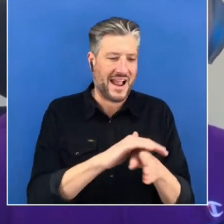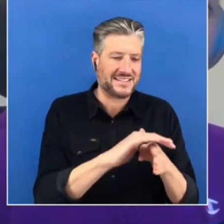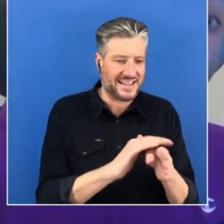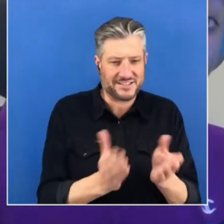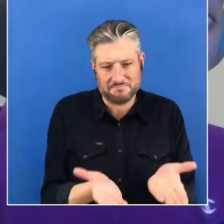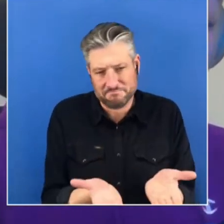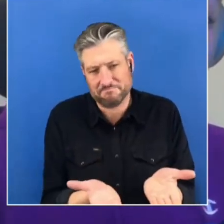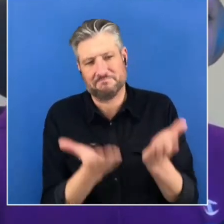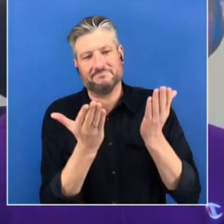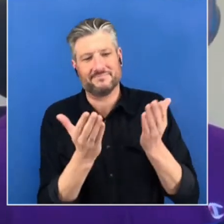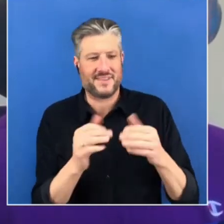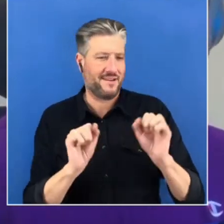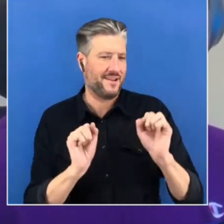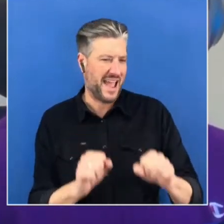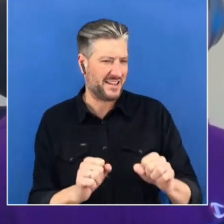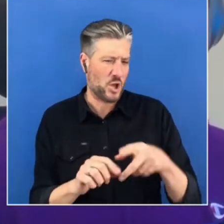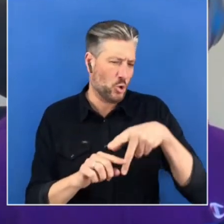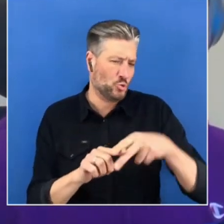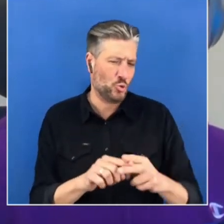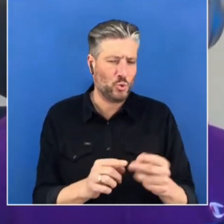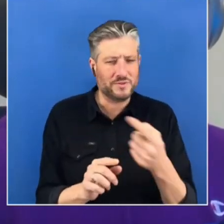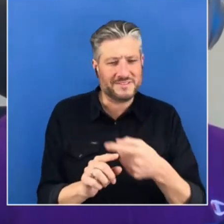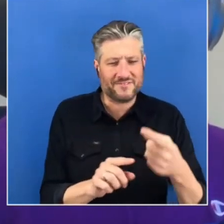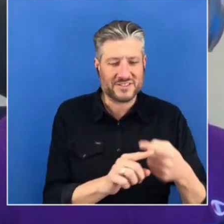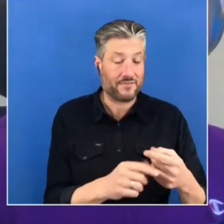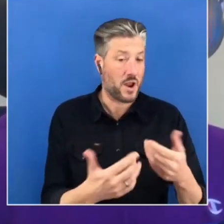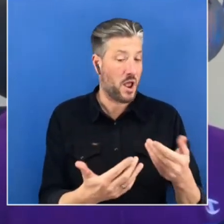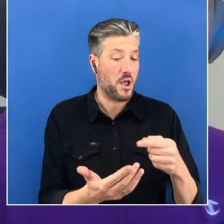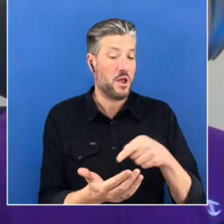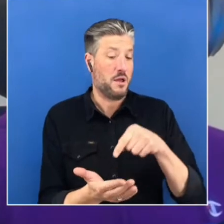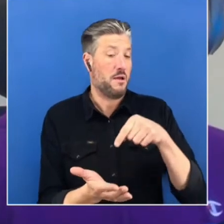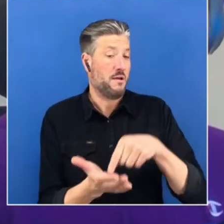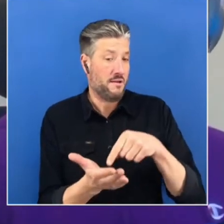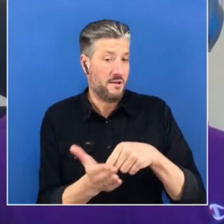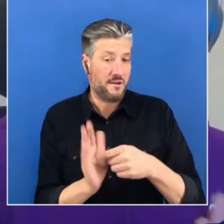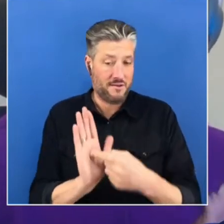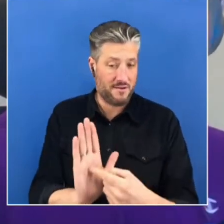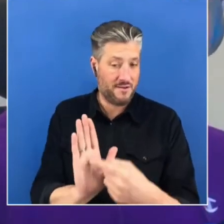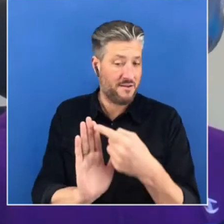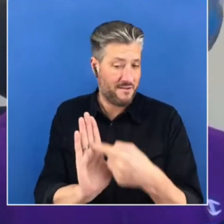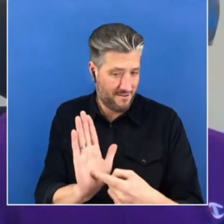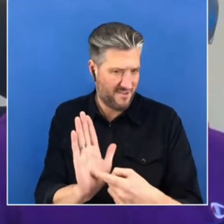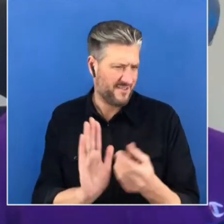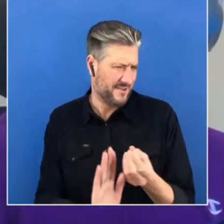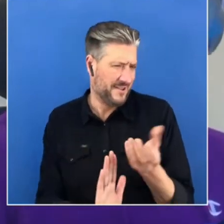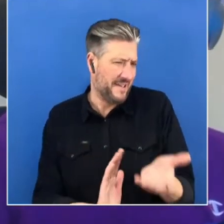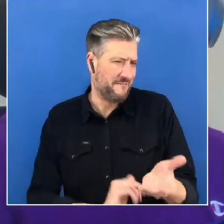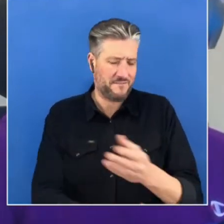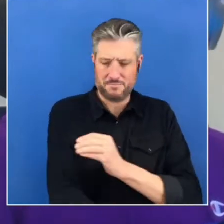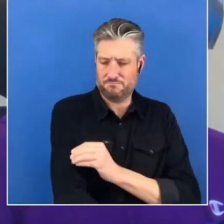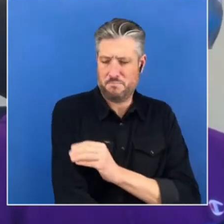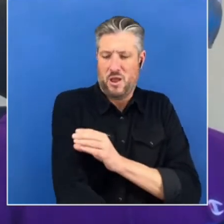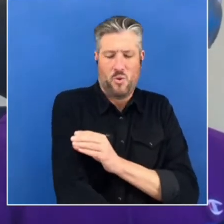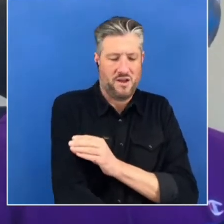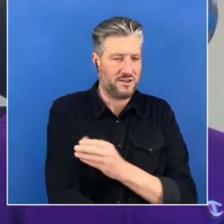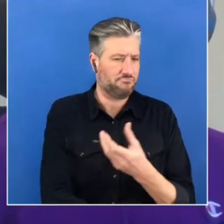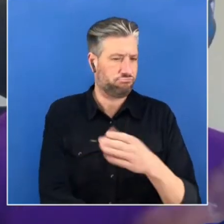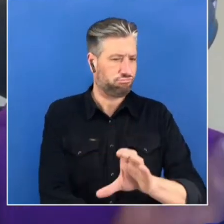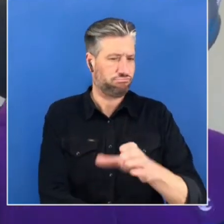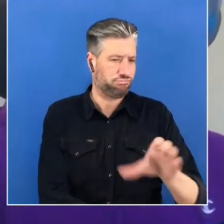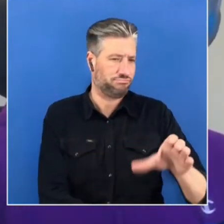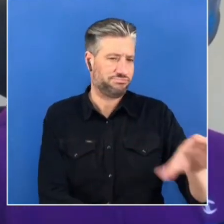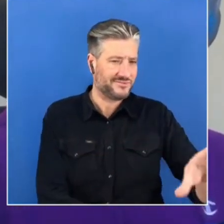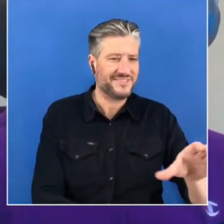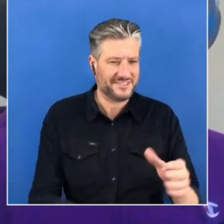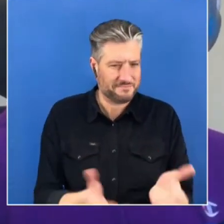you to make more accessible products for all of your users. So thank you everyone for following along. We hope that this has been a helpful intro to